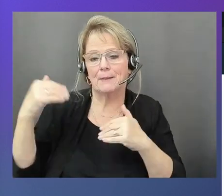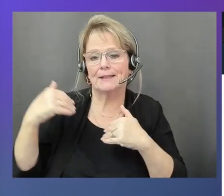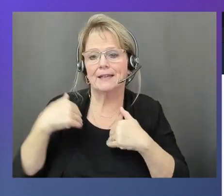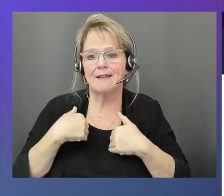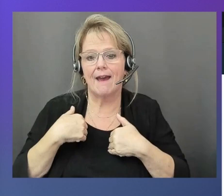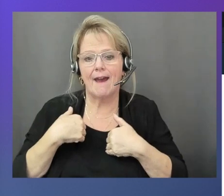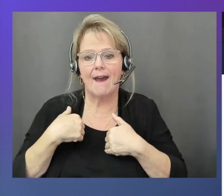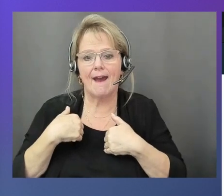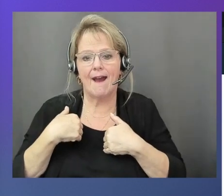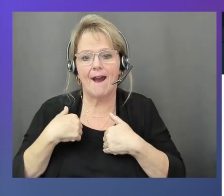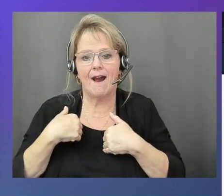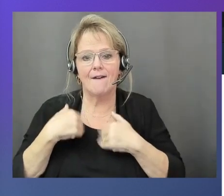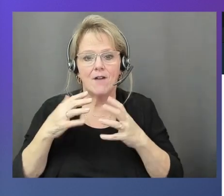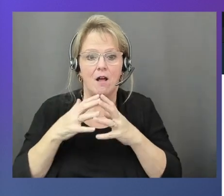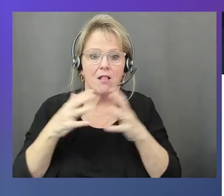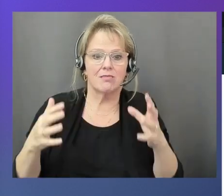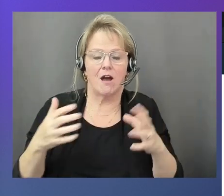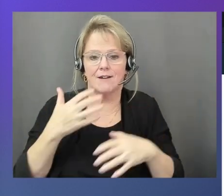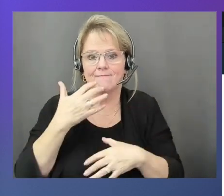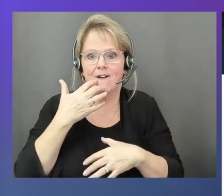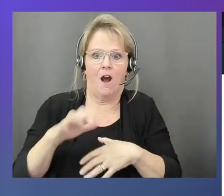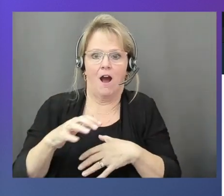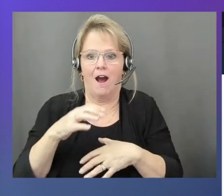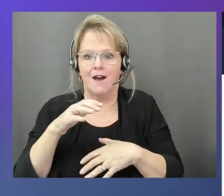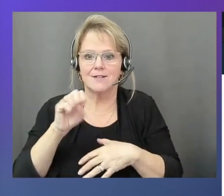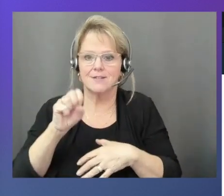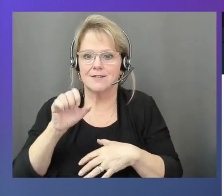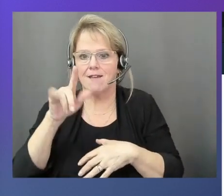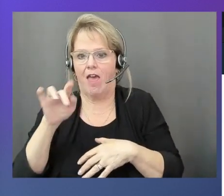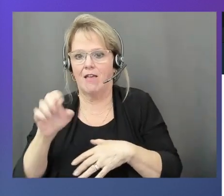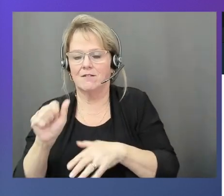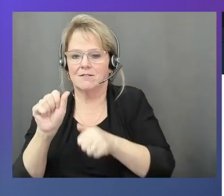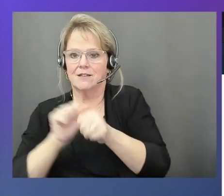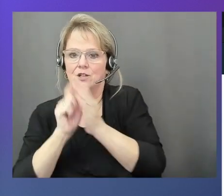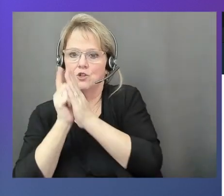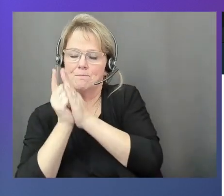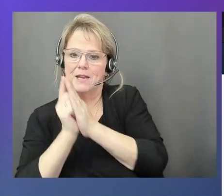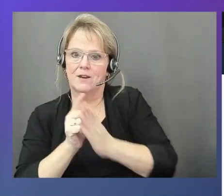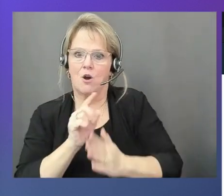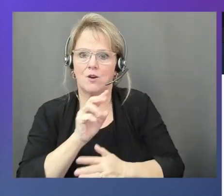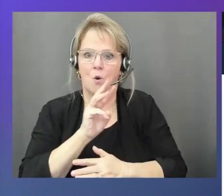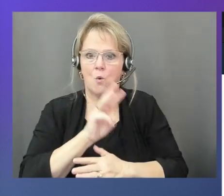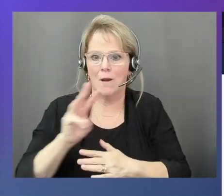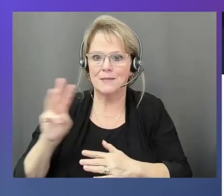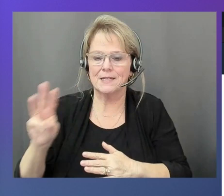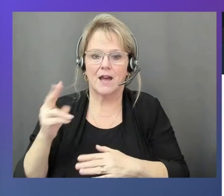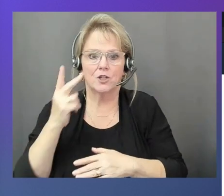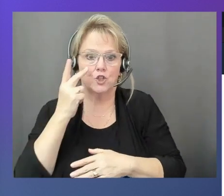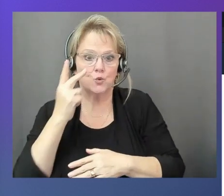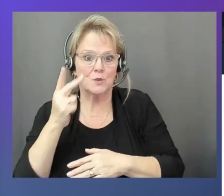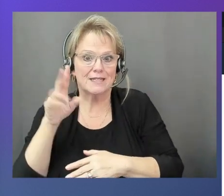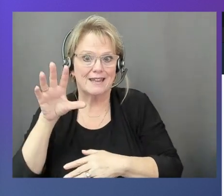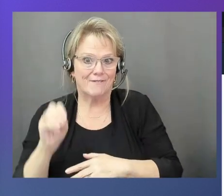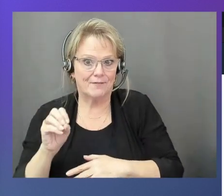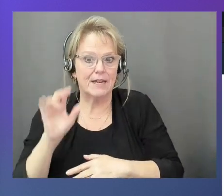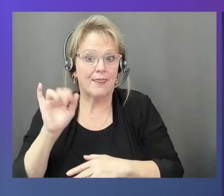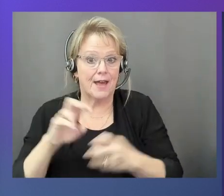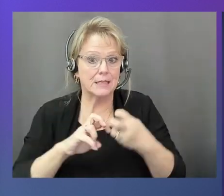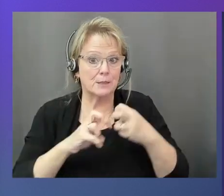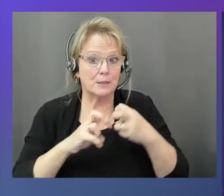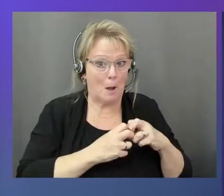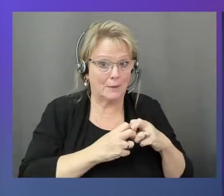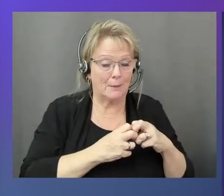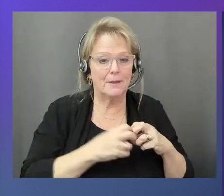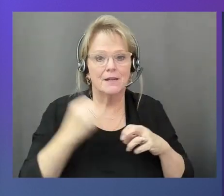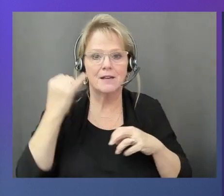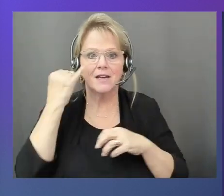sales per minute on a website, if suddenly you start seeing 50, that's a problem. Conversely, if you start seeing